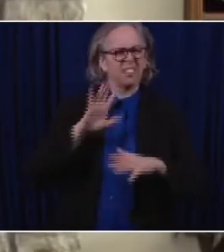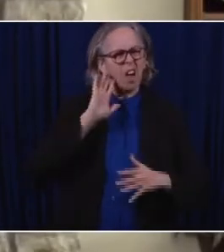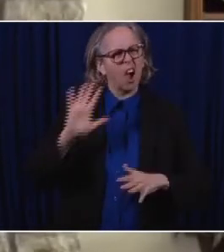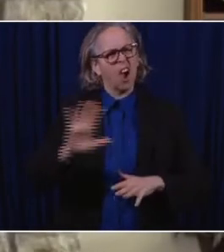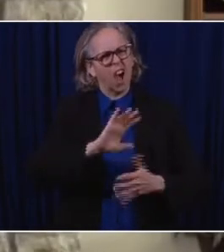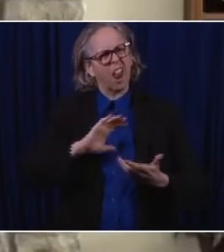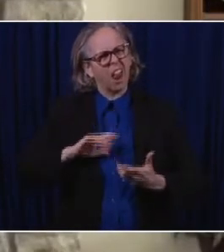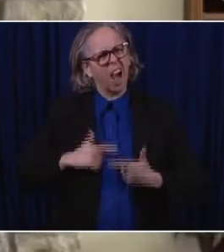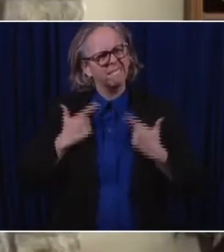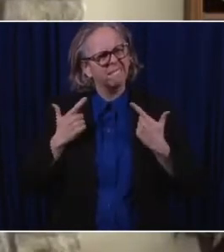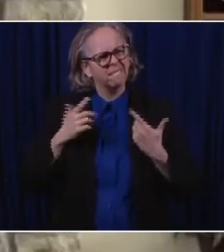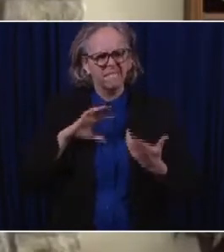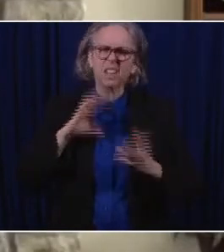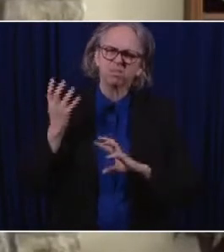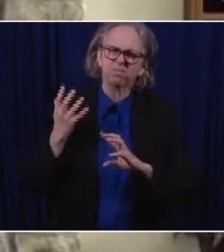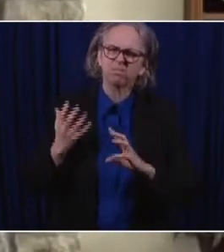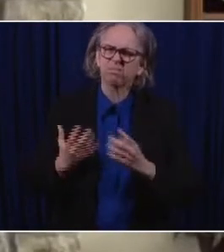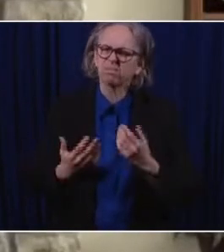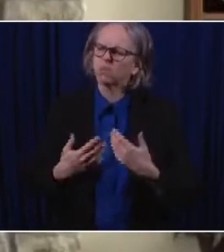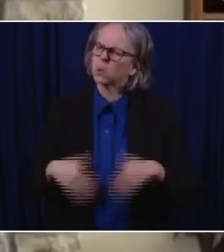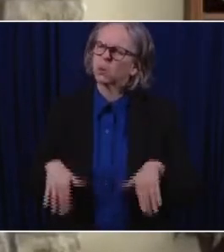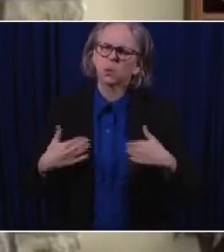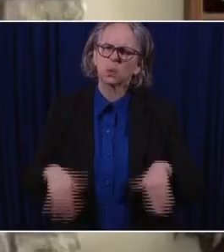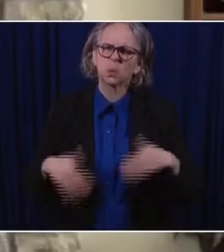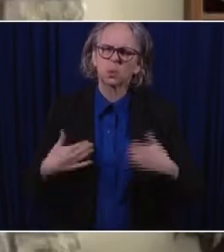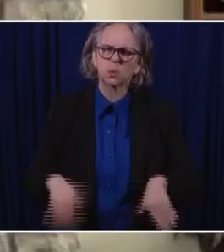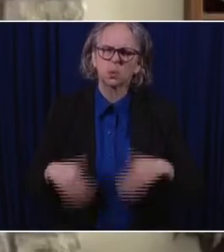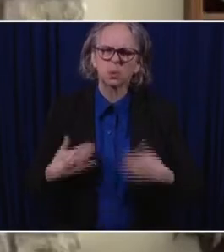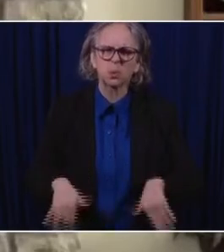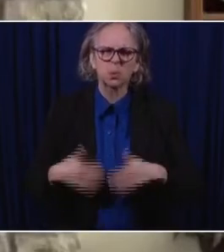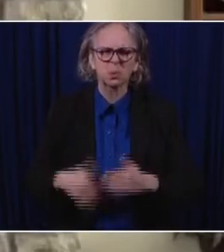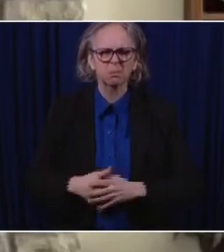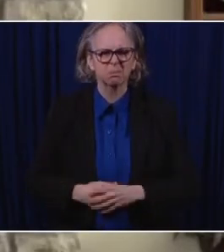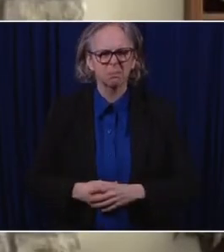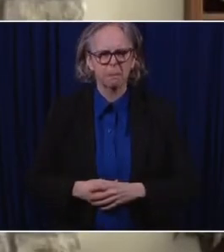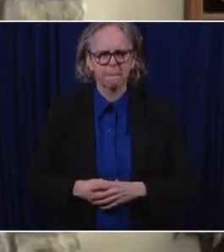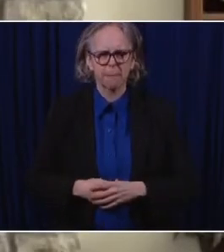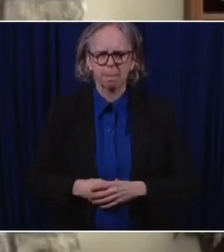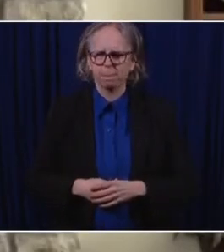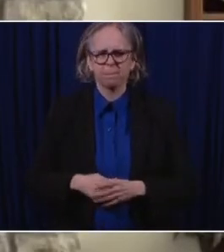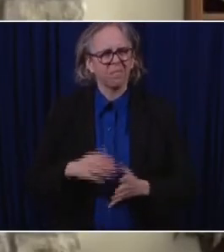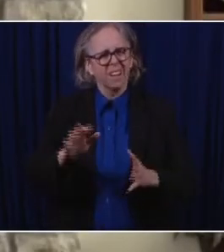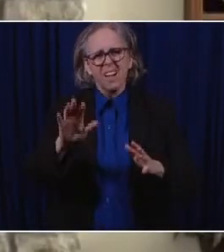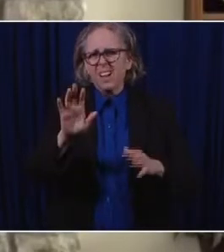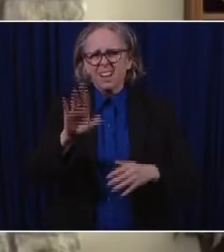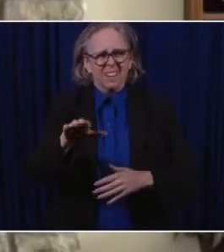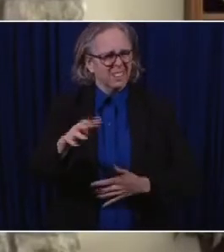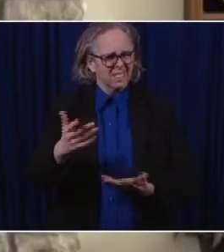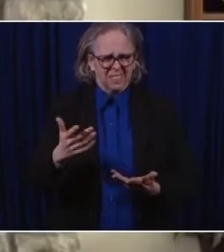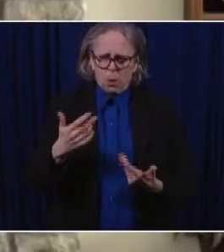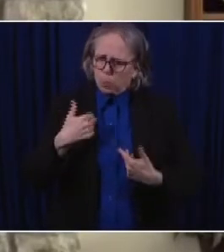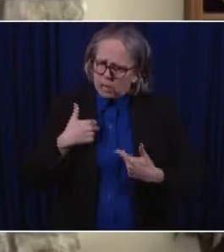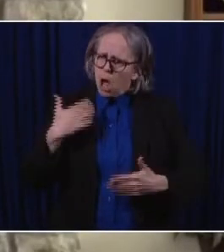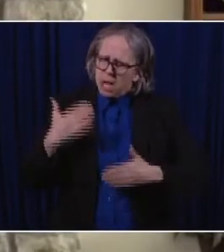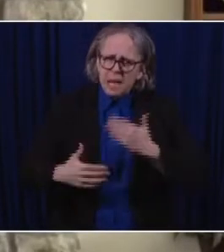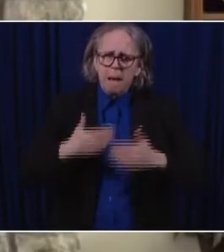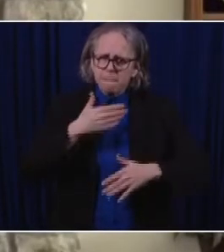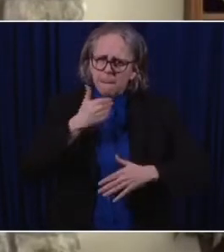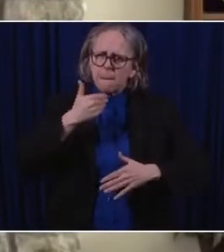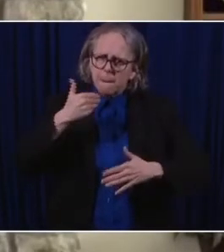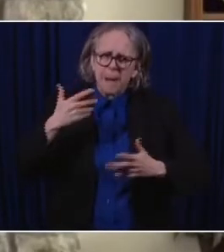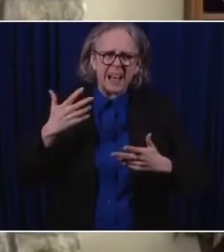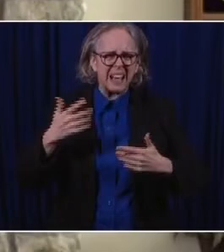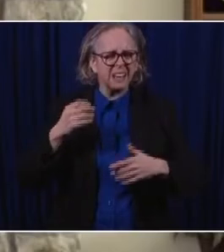great progress in our goal to have every child back in school by March 1st. I made it a priority to